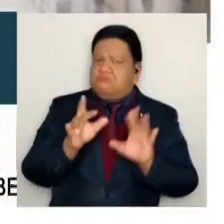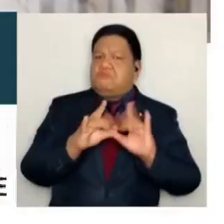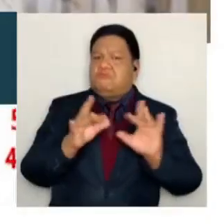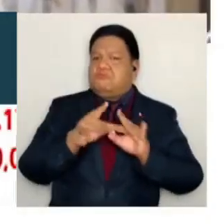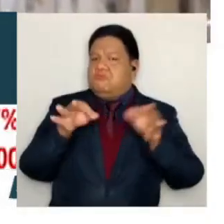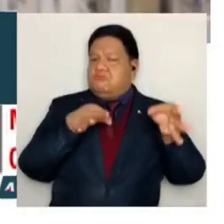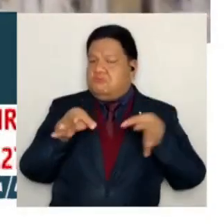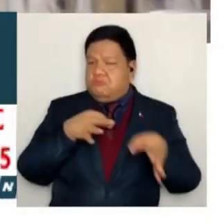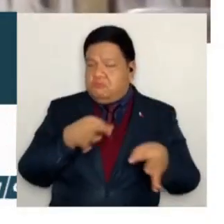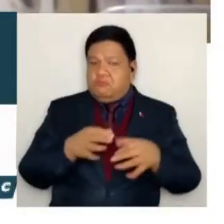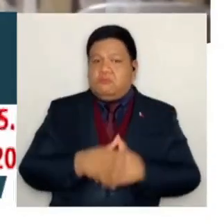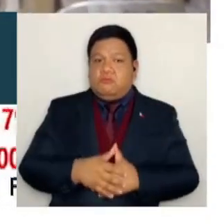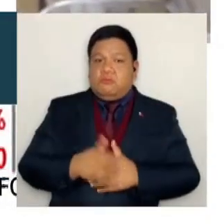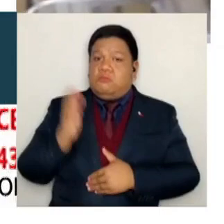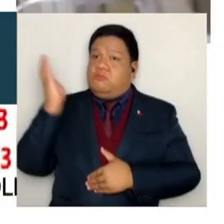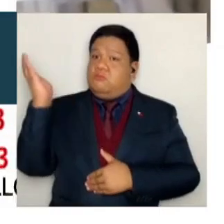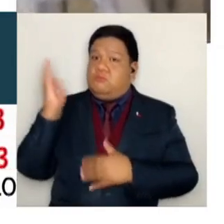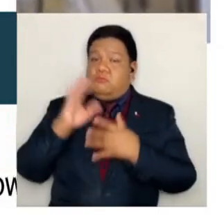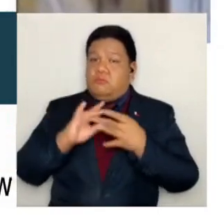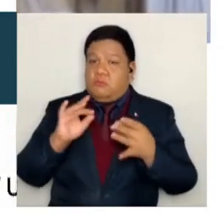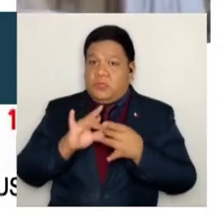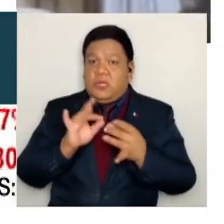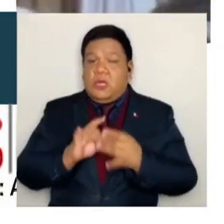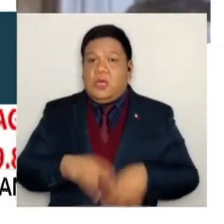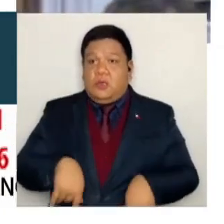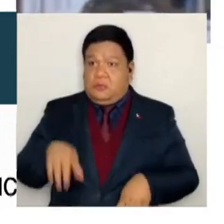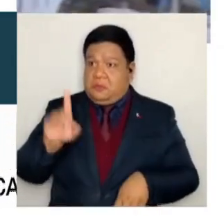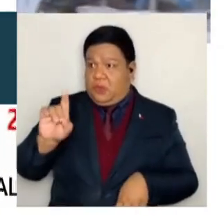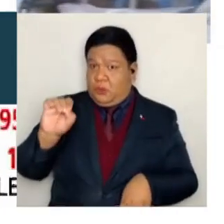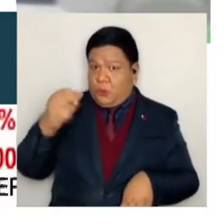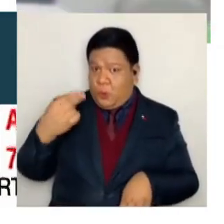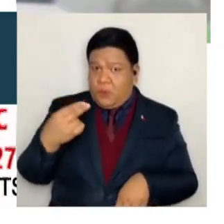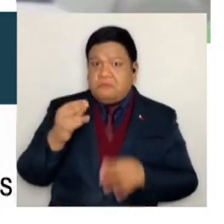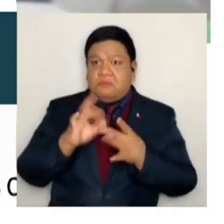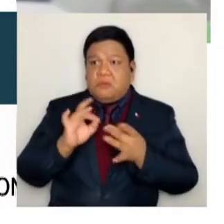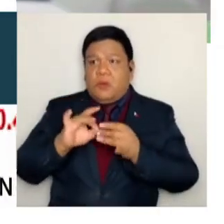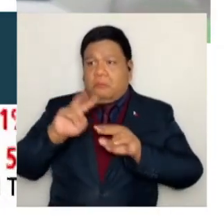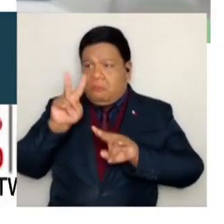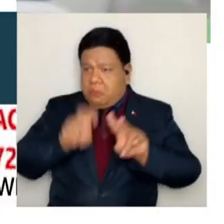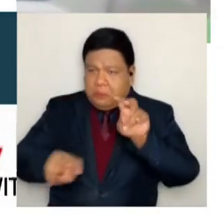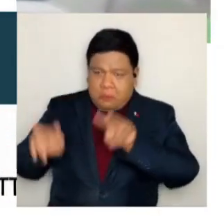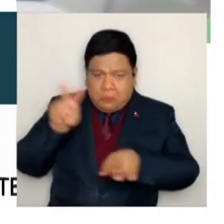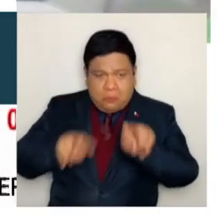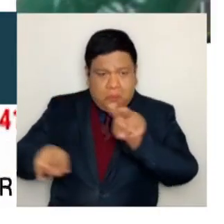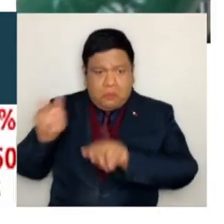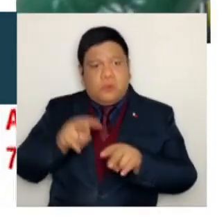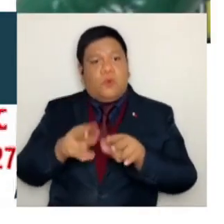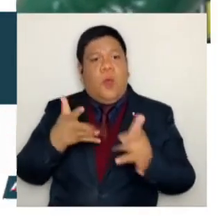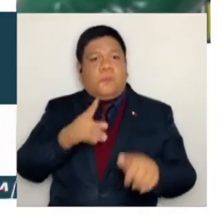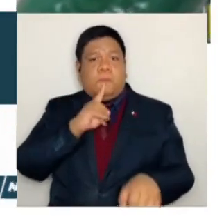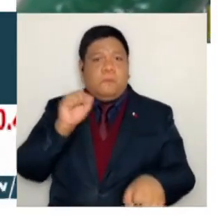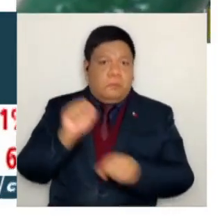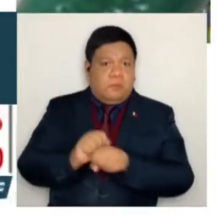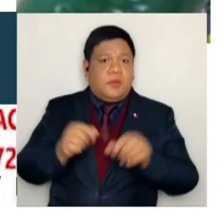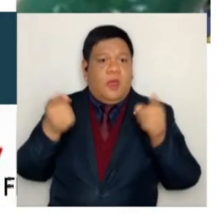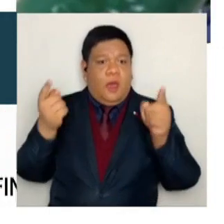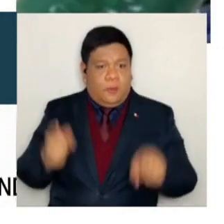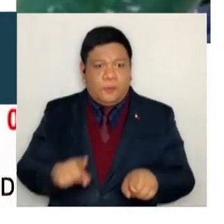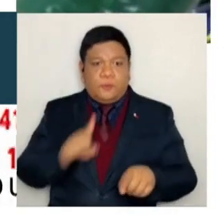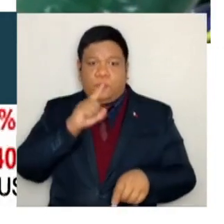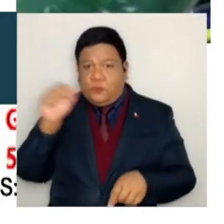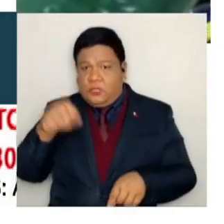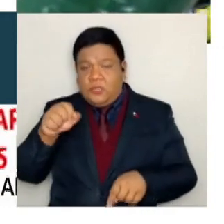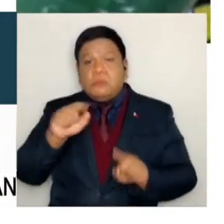He pointed out that the DOH is undertaking all the studies to confirm this reality. But I think